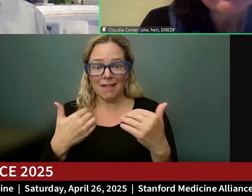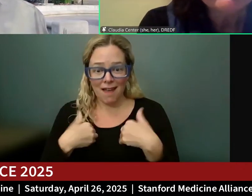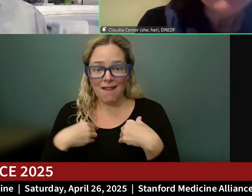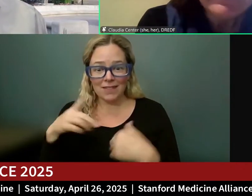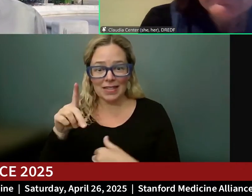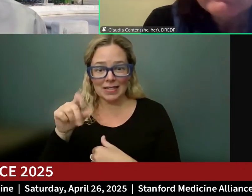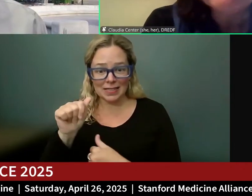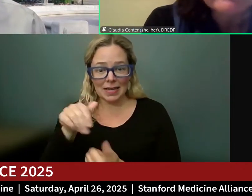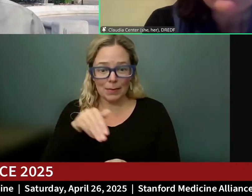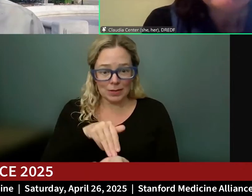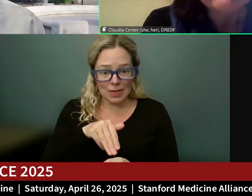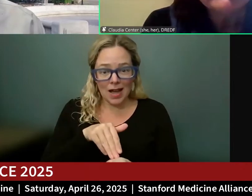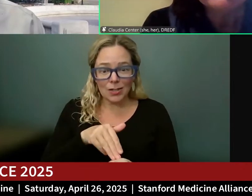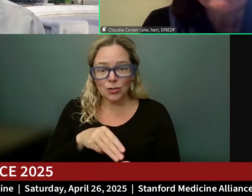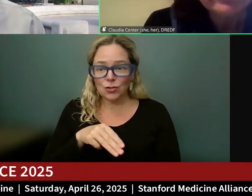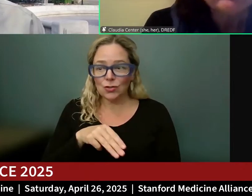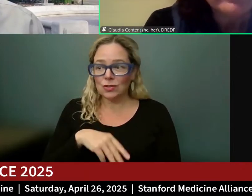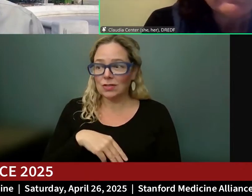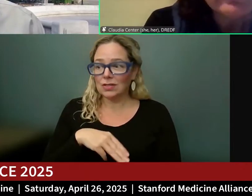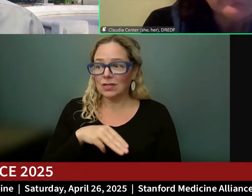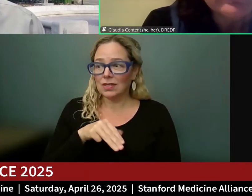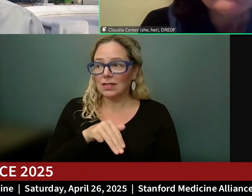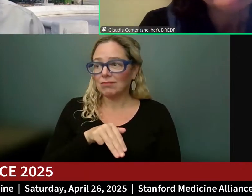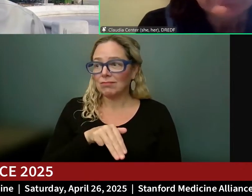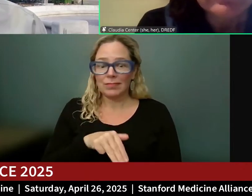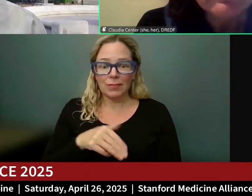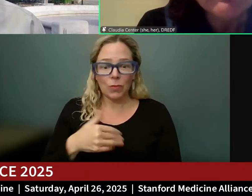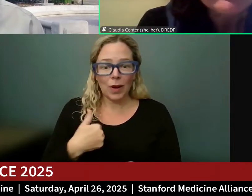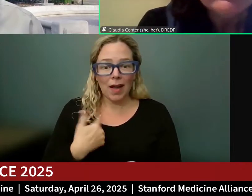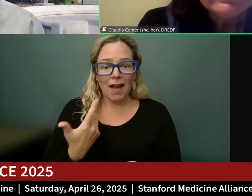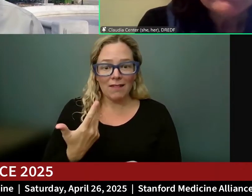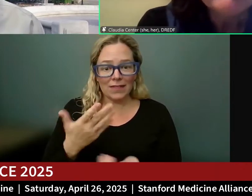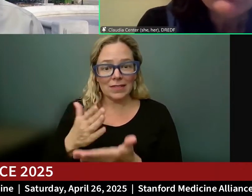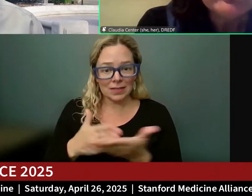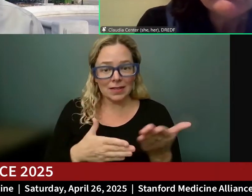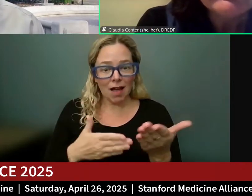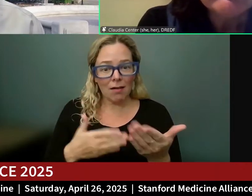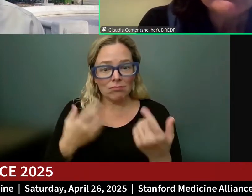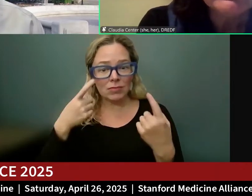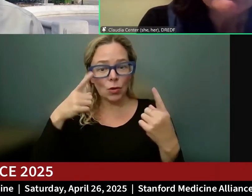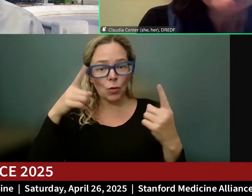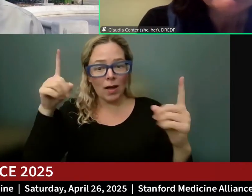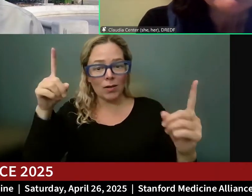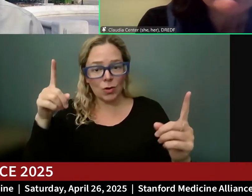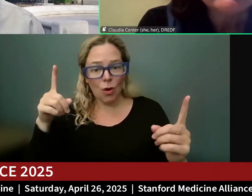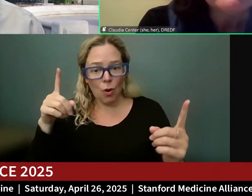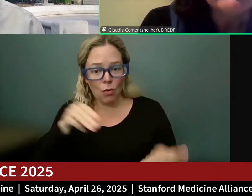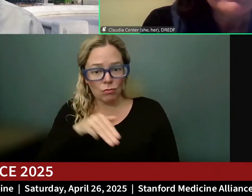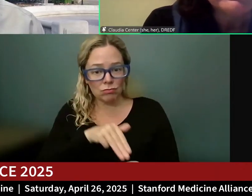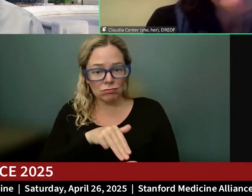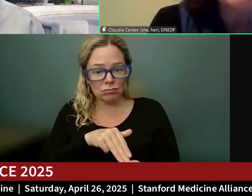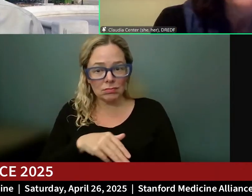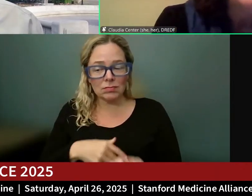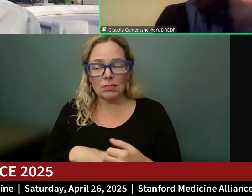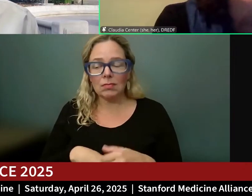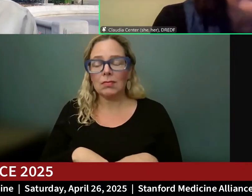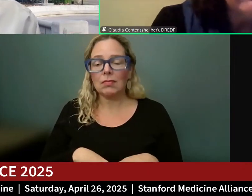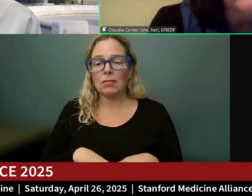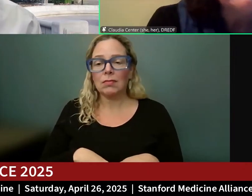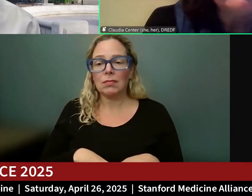We do have some that are, very well known, and most of the doctors who